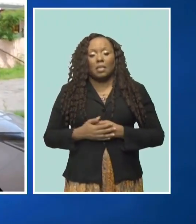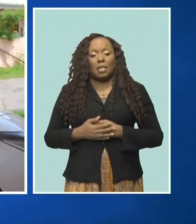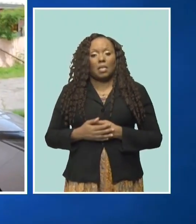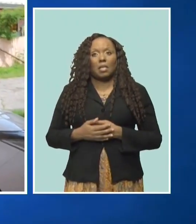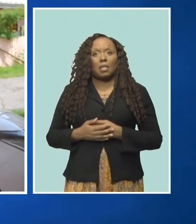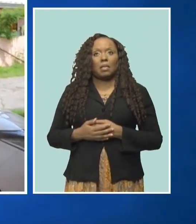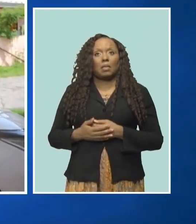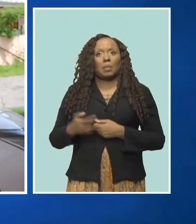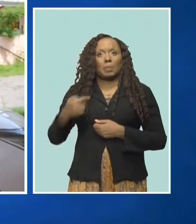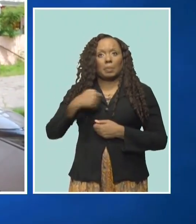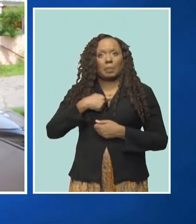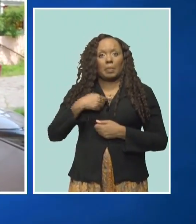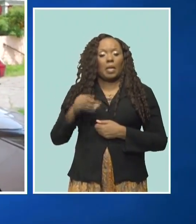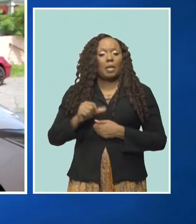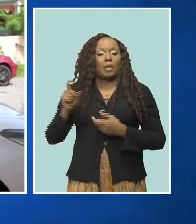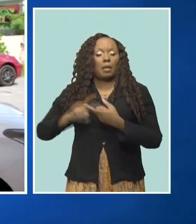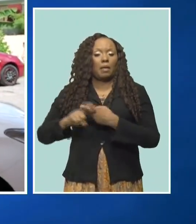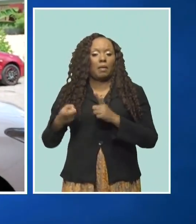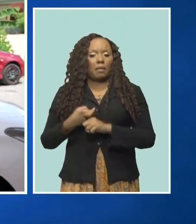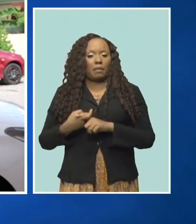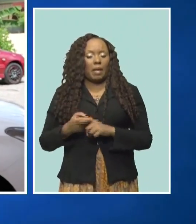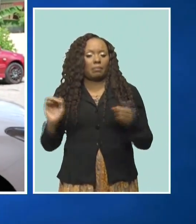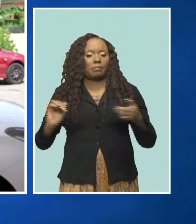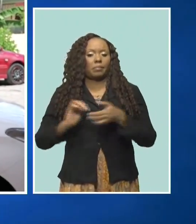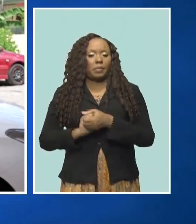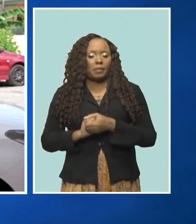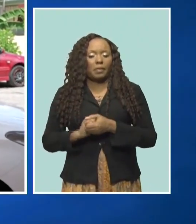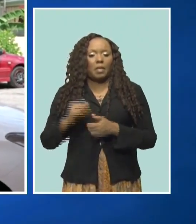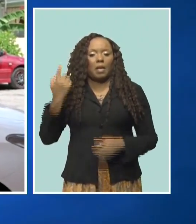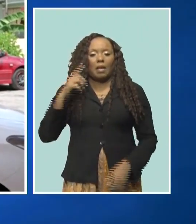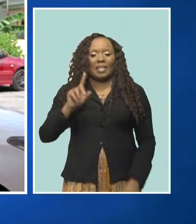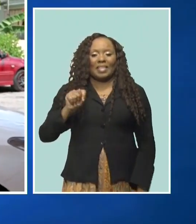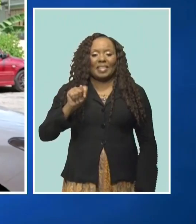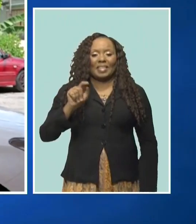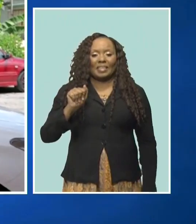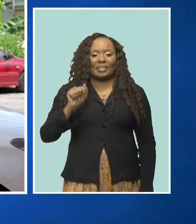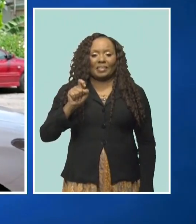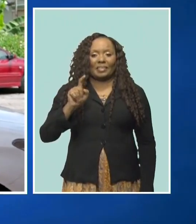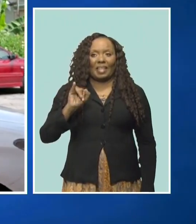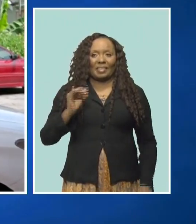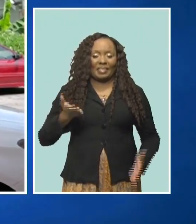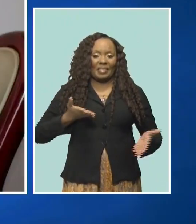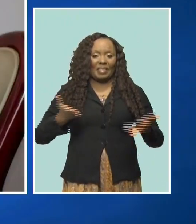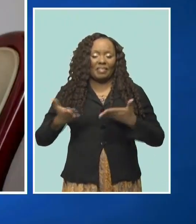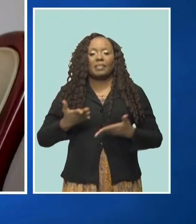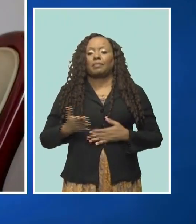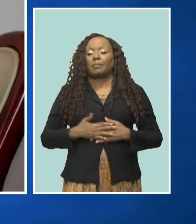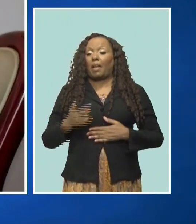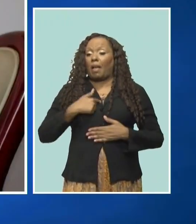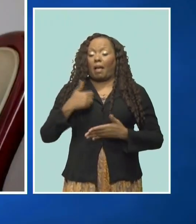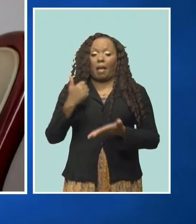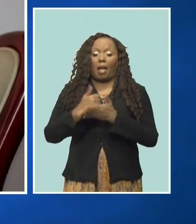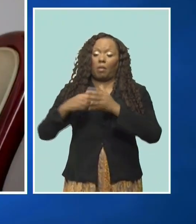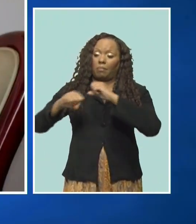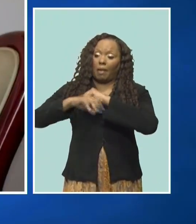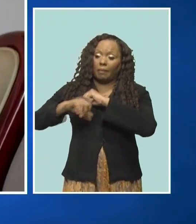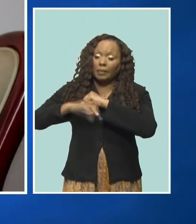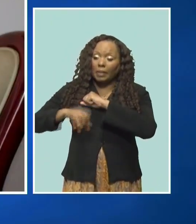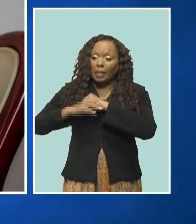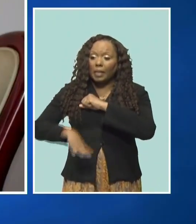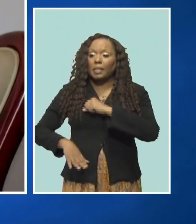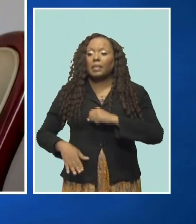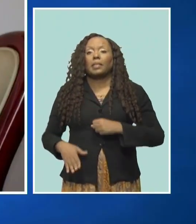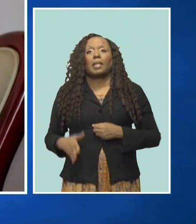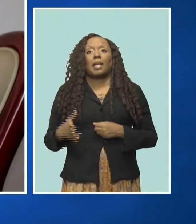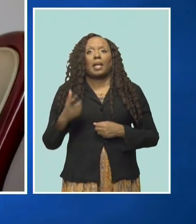partnership between me and a friend who he has the taxi. So I help him advertise, I help him get jobs, and I get